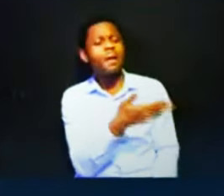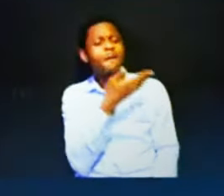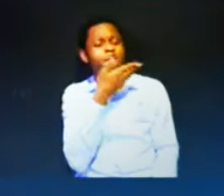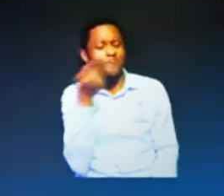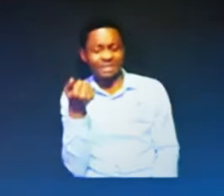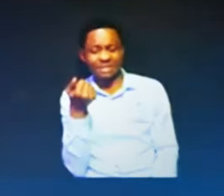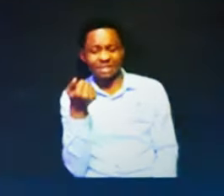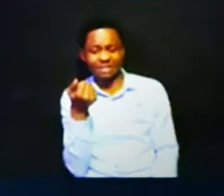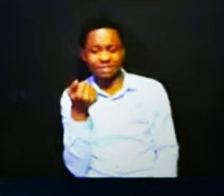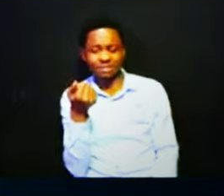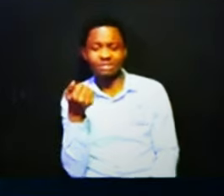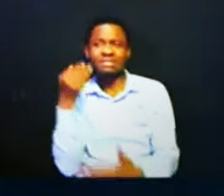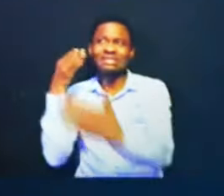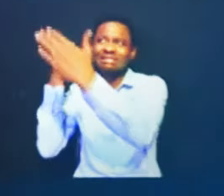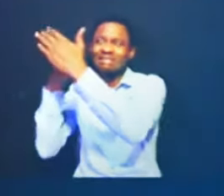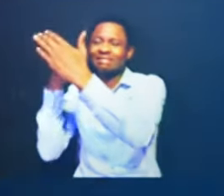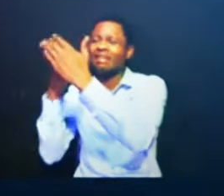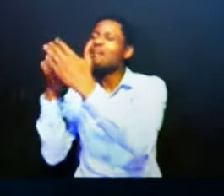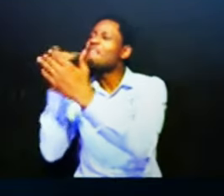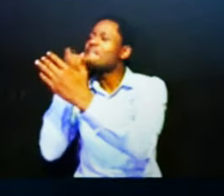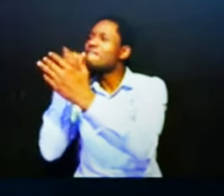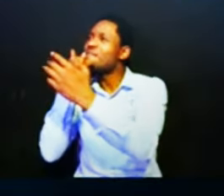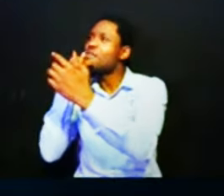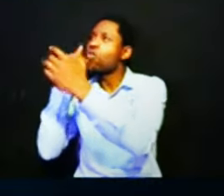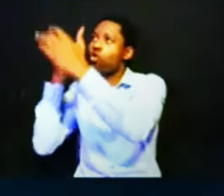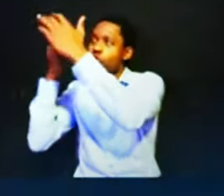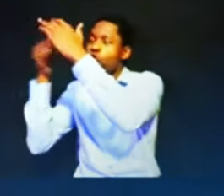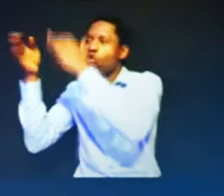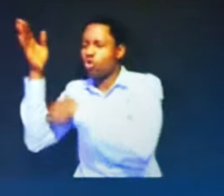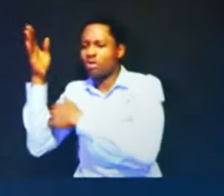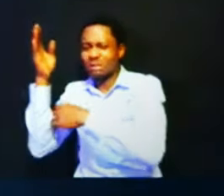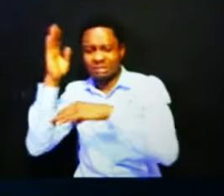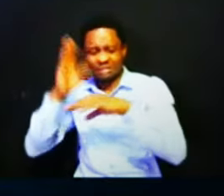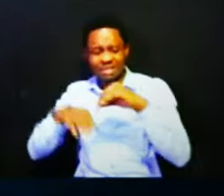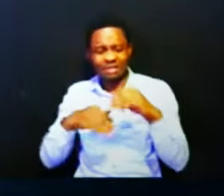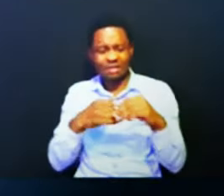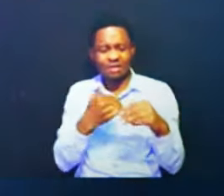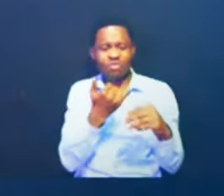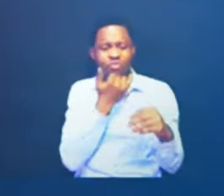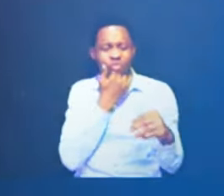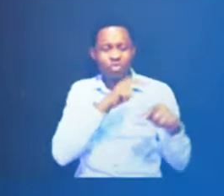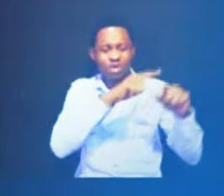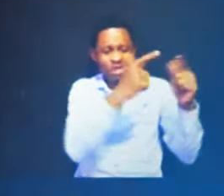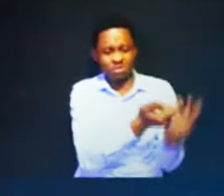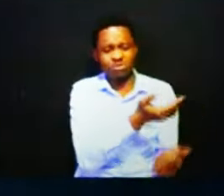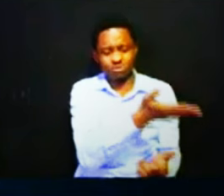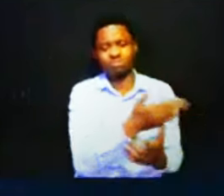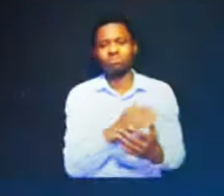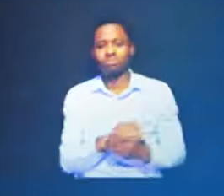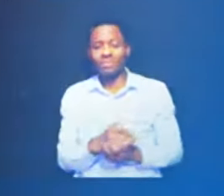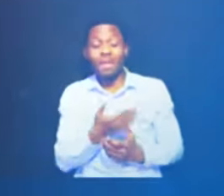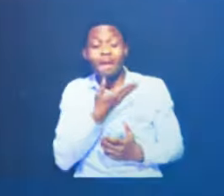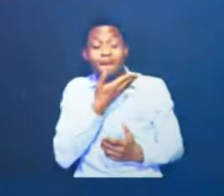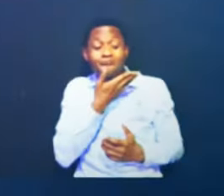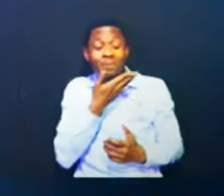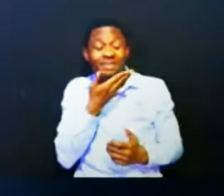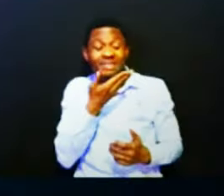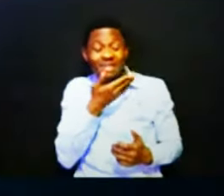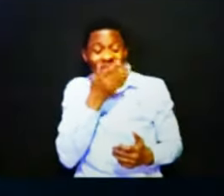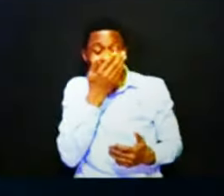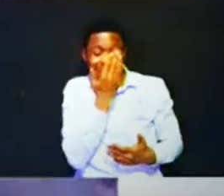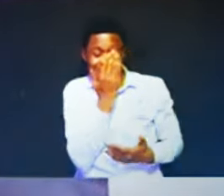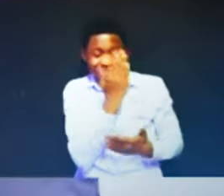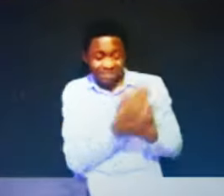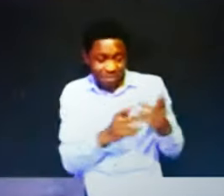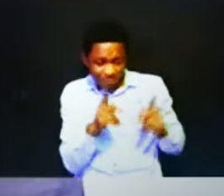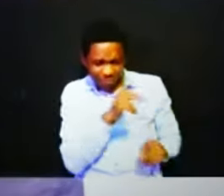There are some people you rather offend God than to offend them.